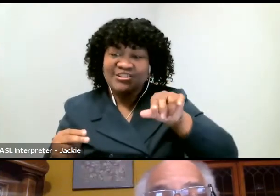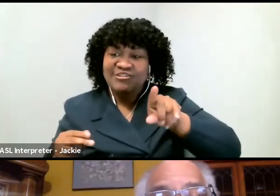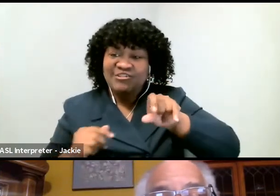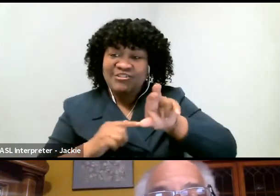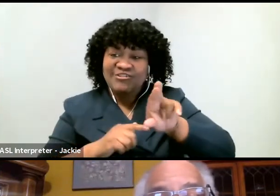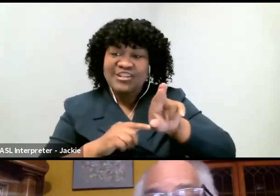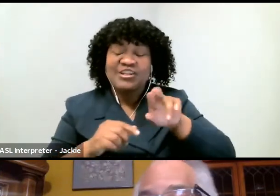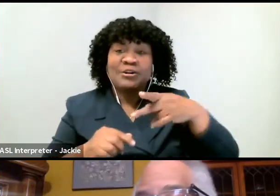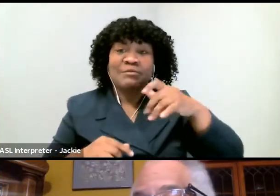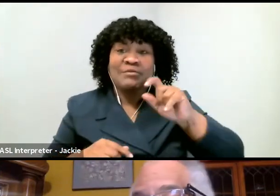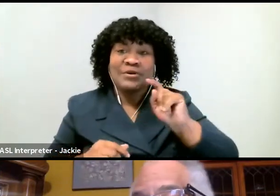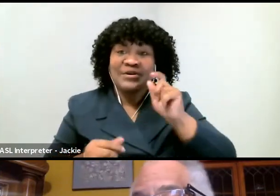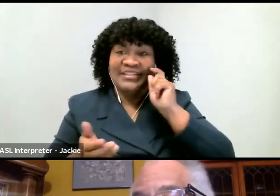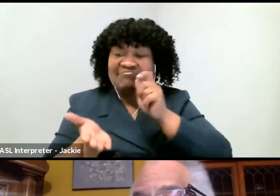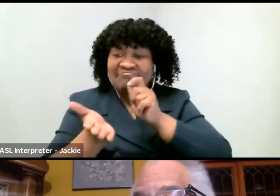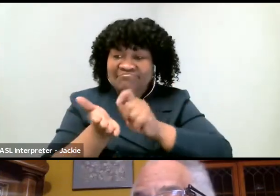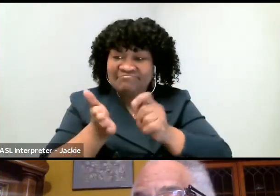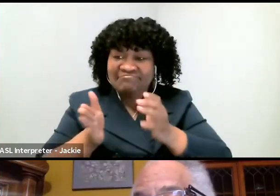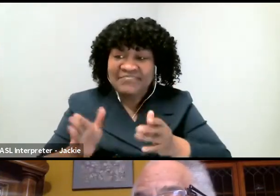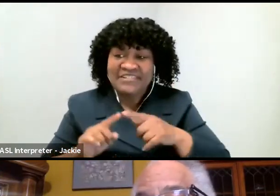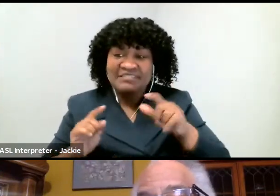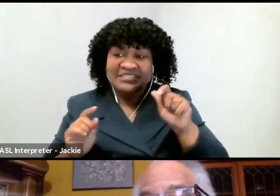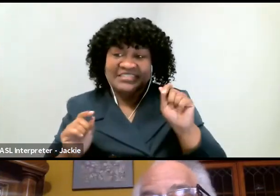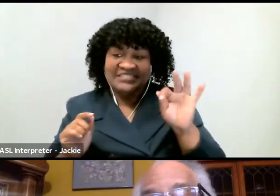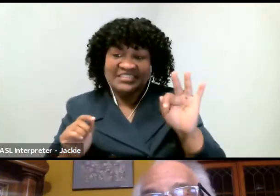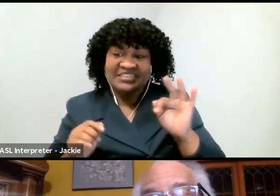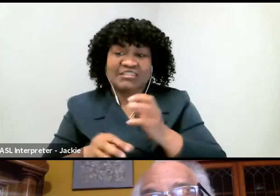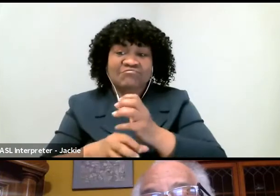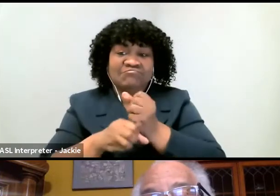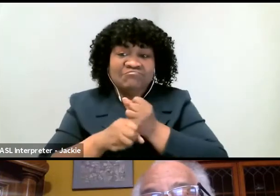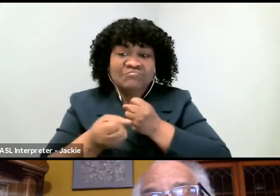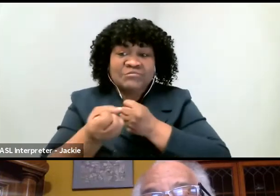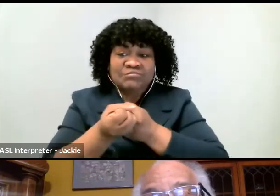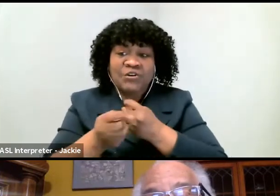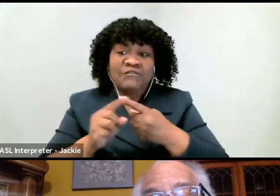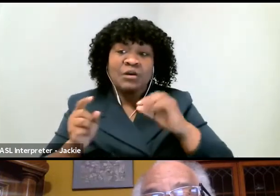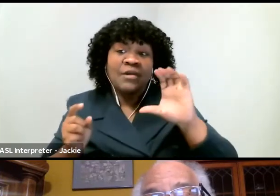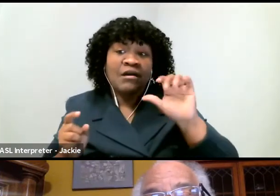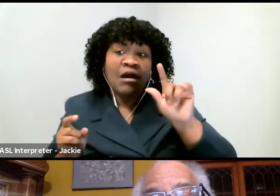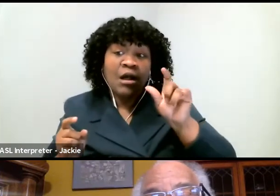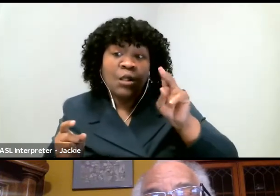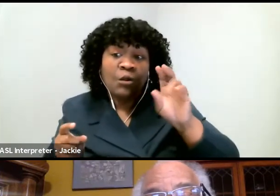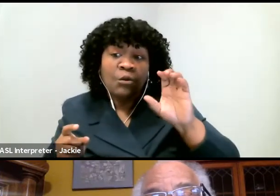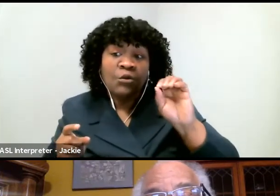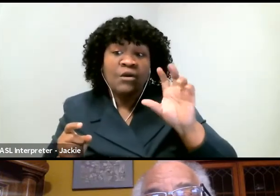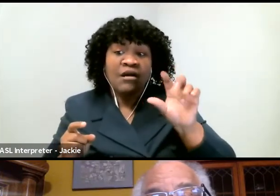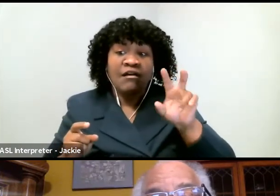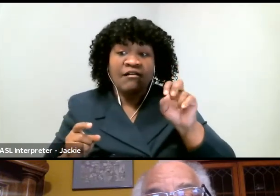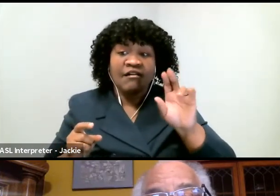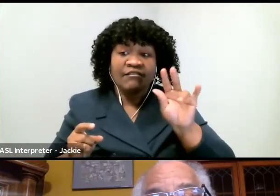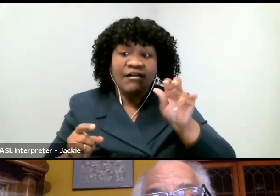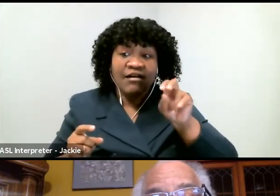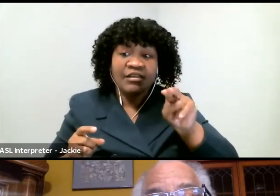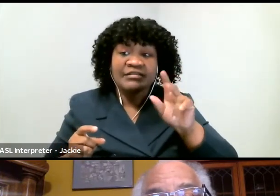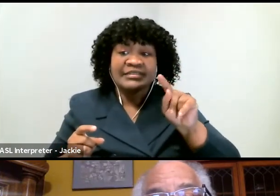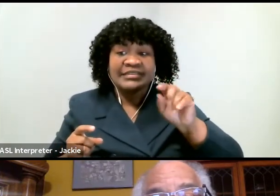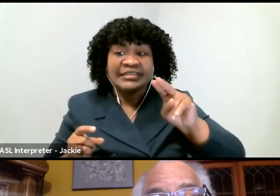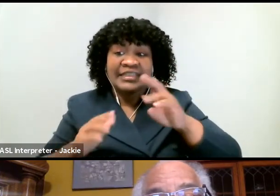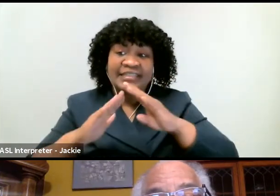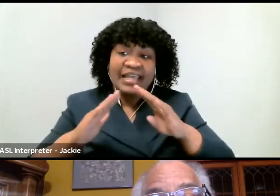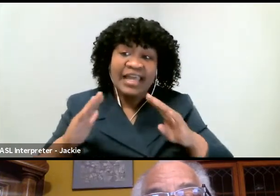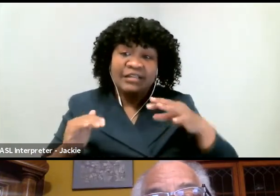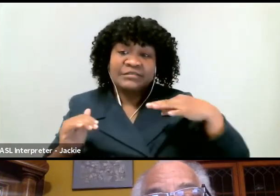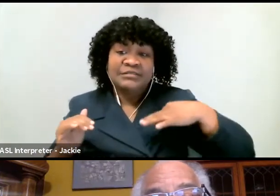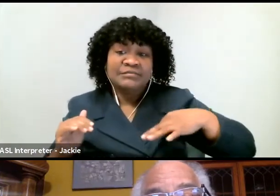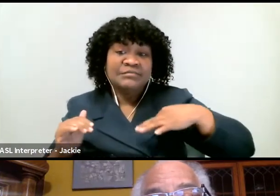Francisco, California. I've received fellowships and support from Kalalu, Cave Canem, Tin House, the Pittsburgh Foundation, and the